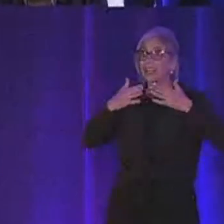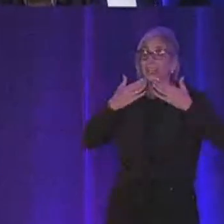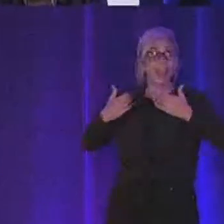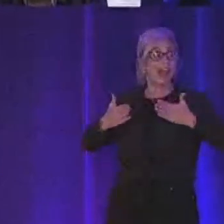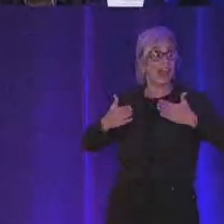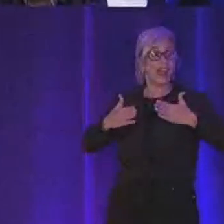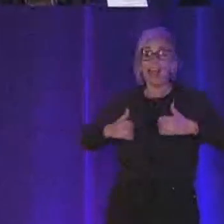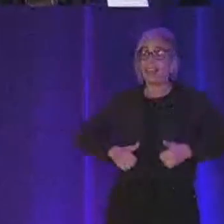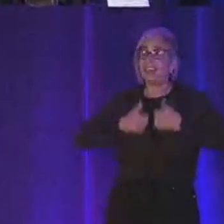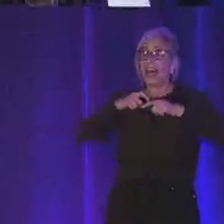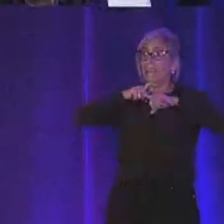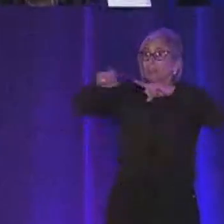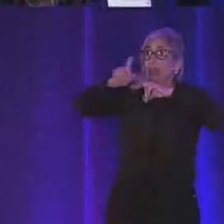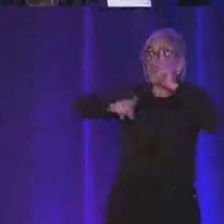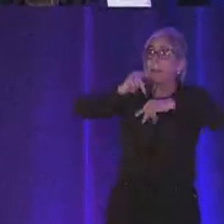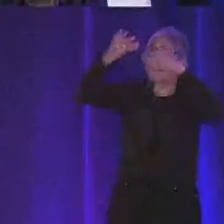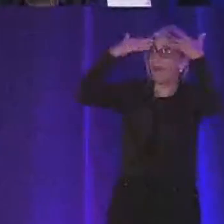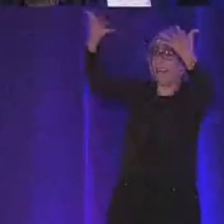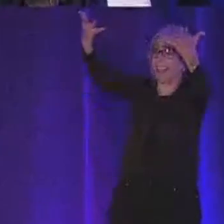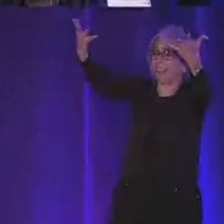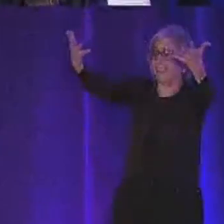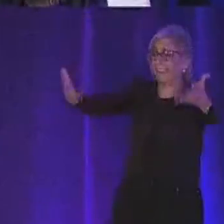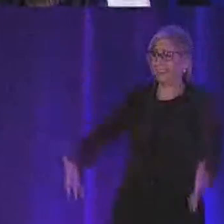live stream people.